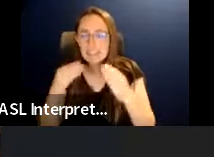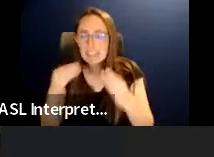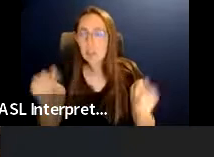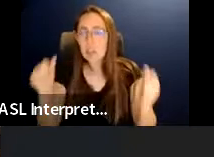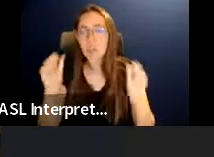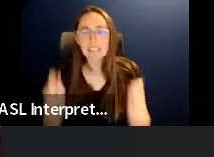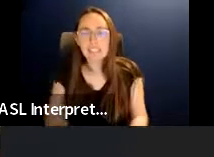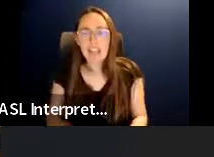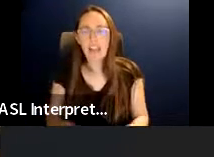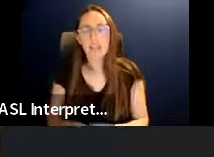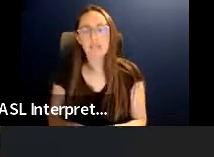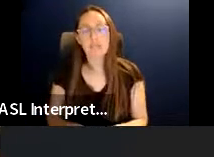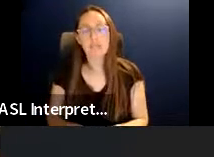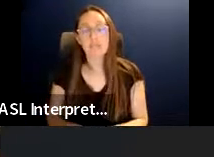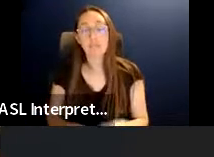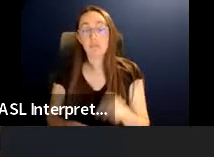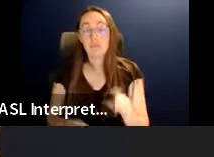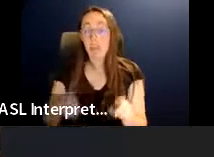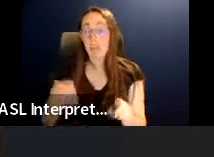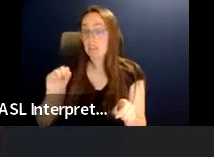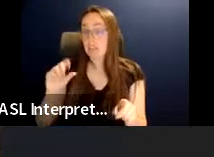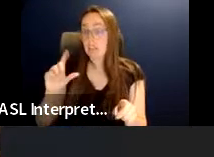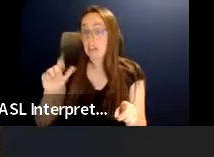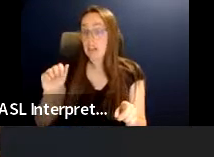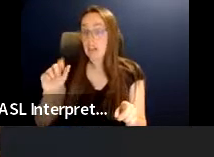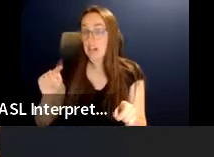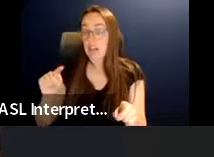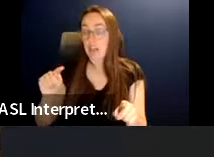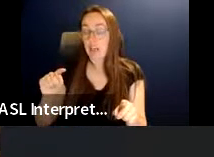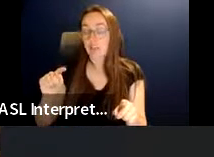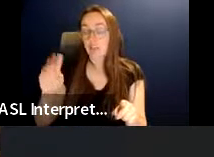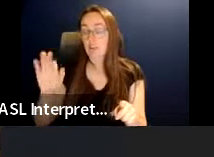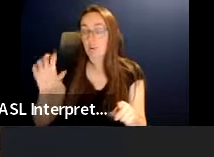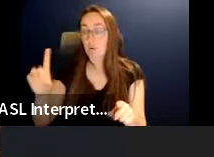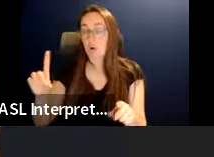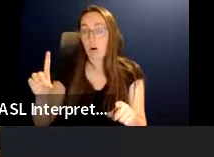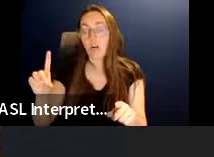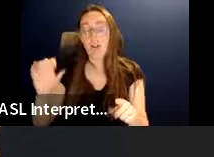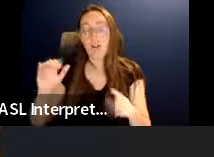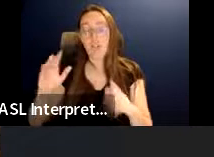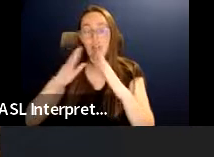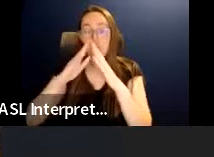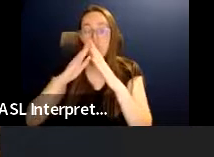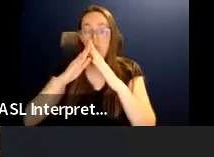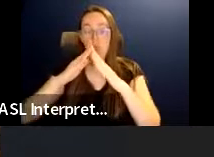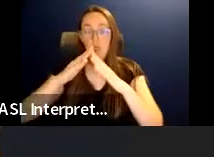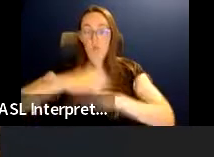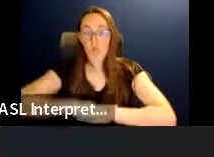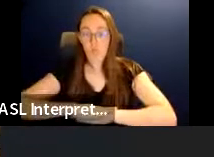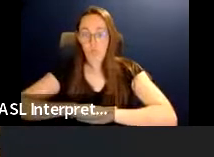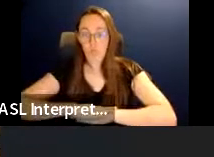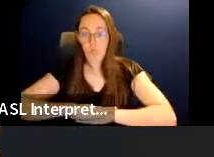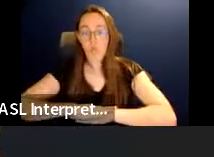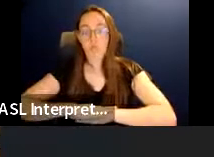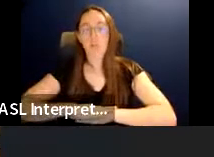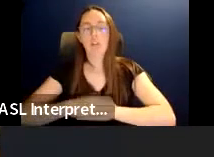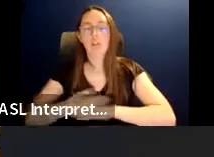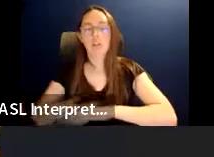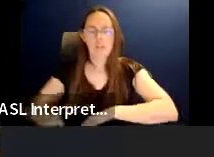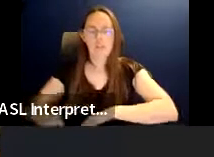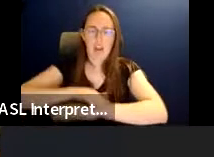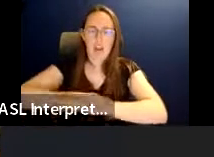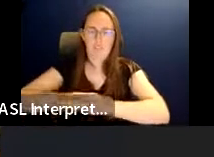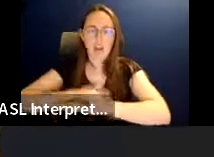This is taking that slant board and collapsing it and covering it in a non-slip rubber material